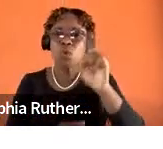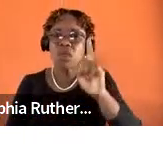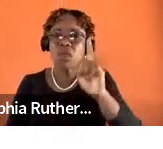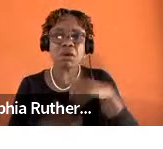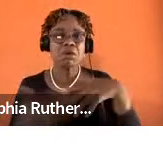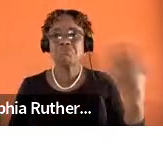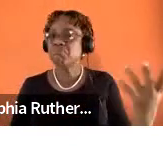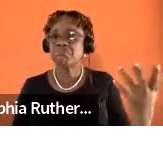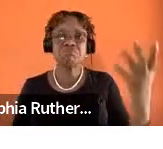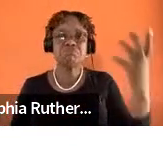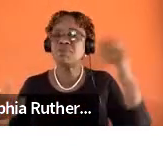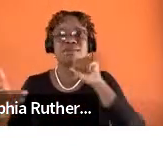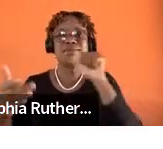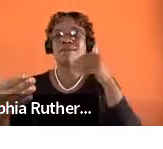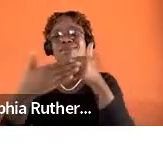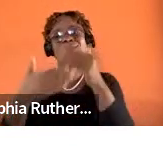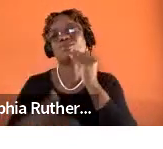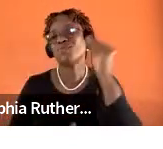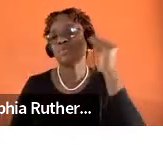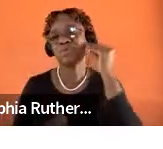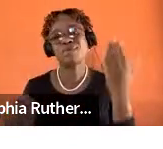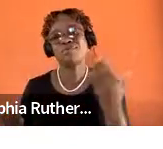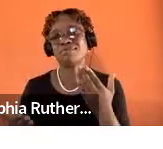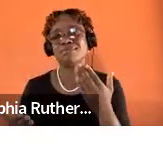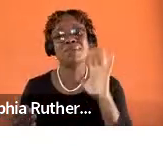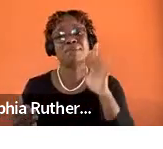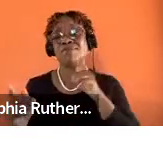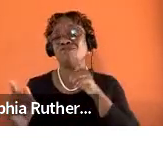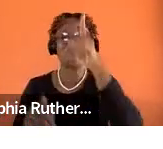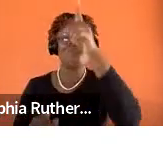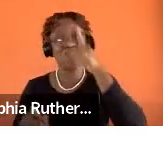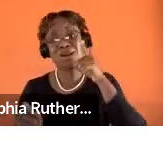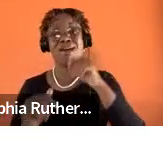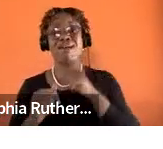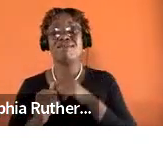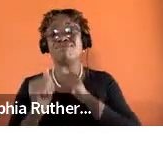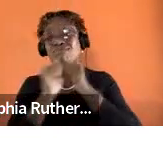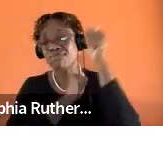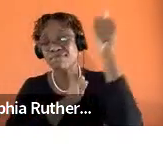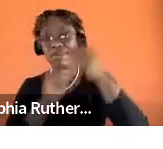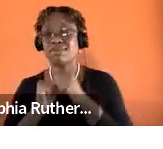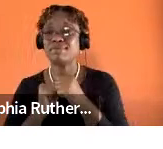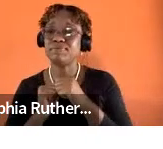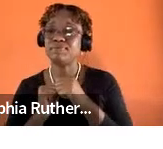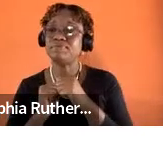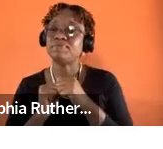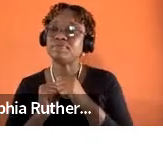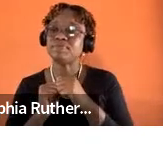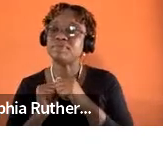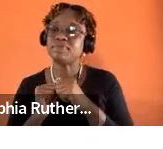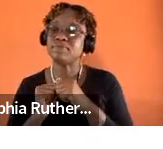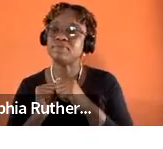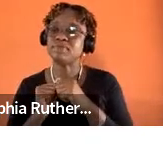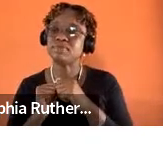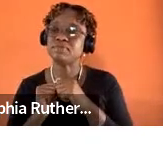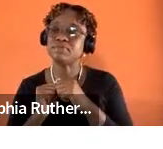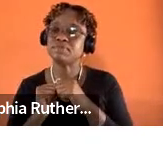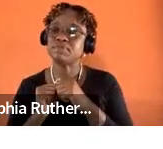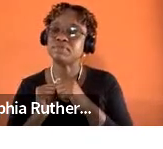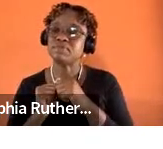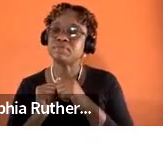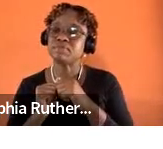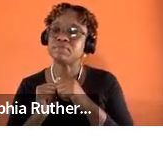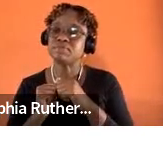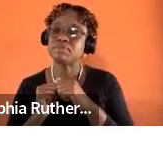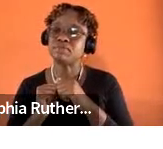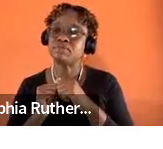thing that came up in the context of therapy was that information on these services was absent.